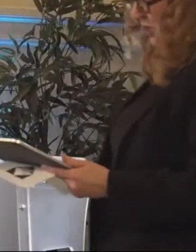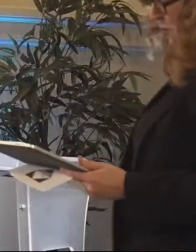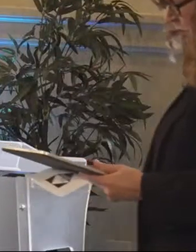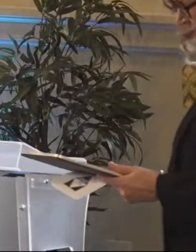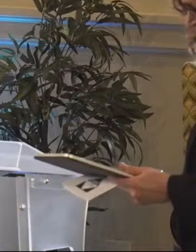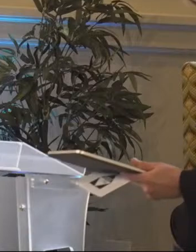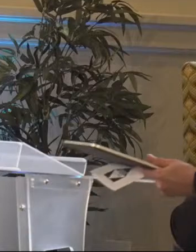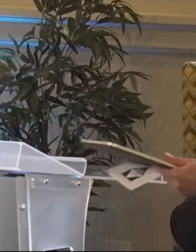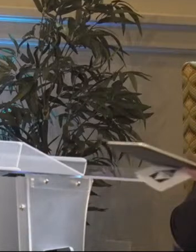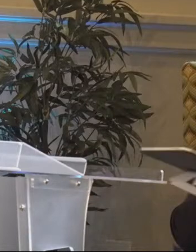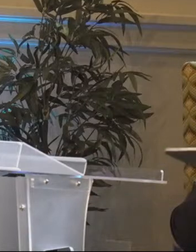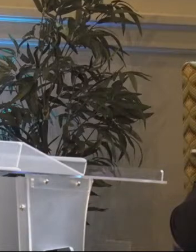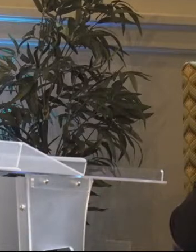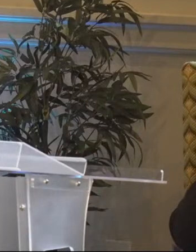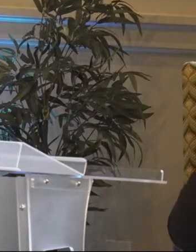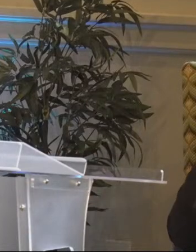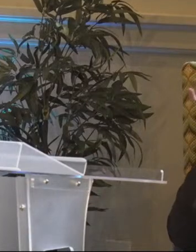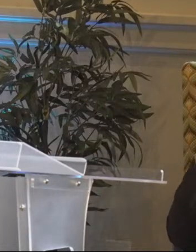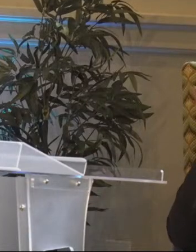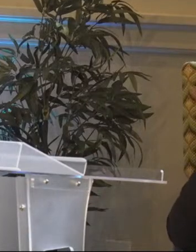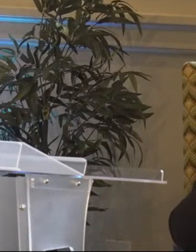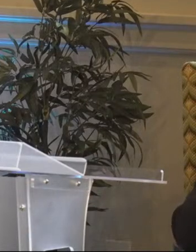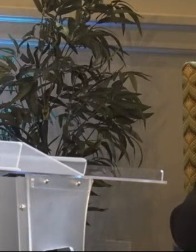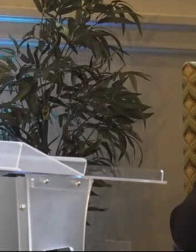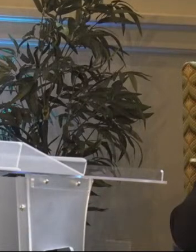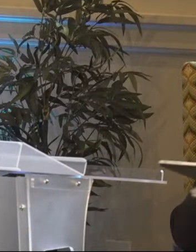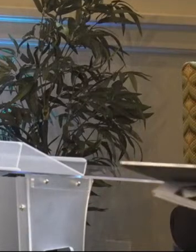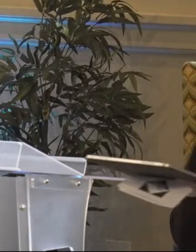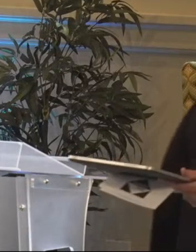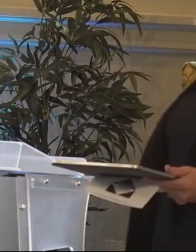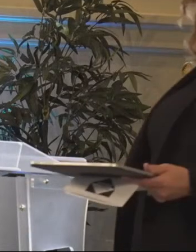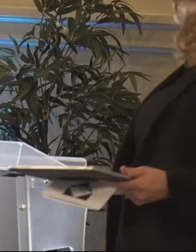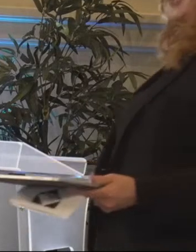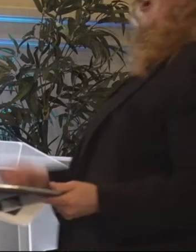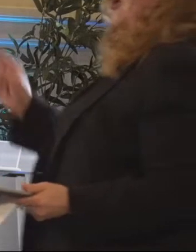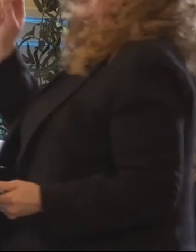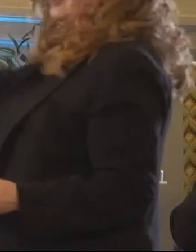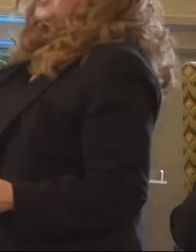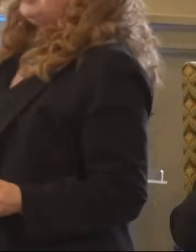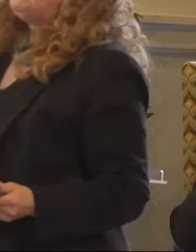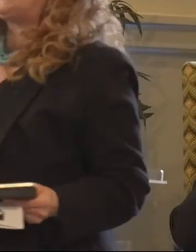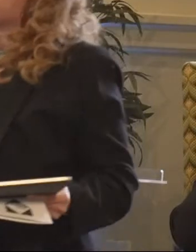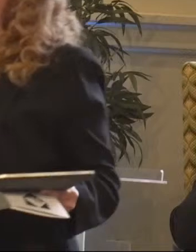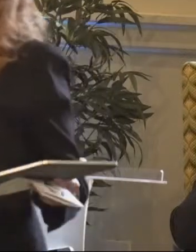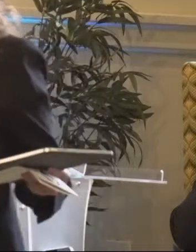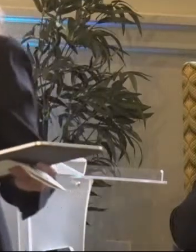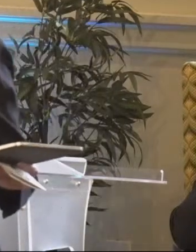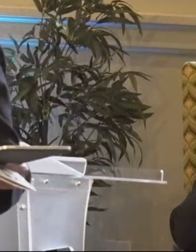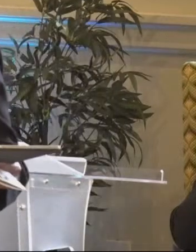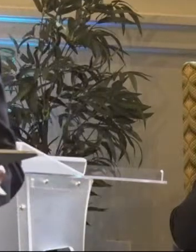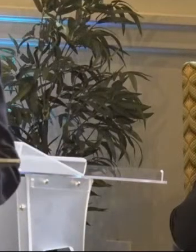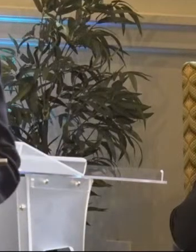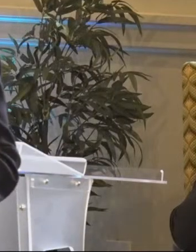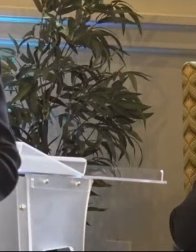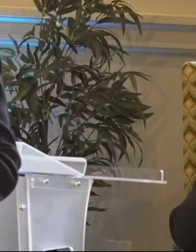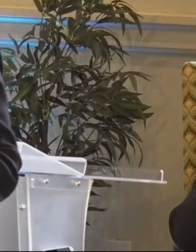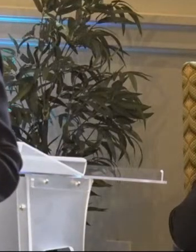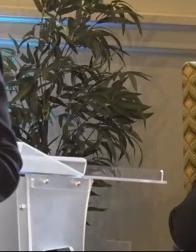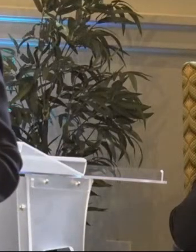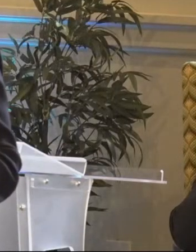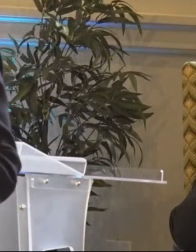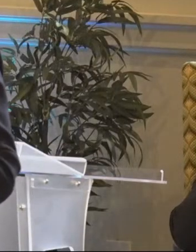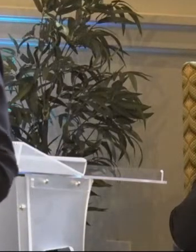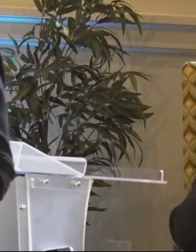with me this morning is Marlin Lavanhar, our Senior Minister, and online with our Everywhere members is our